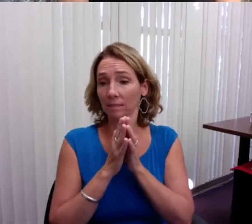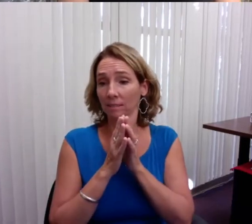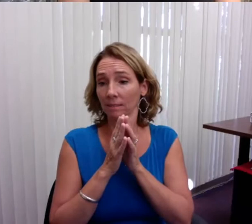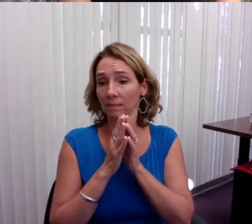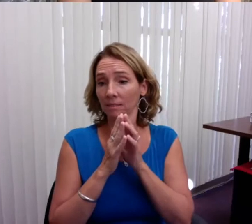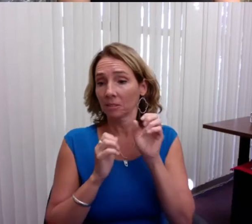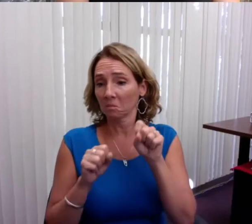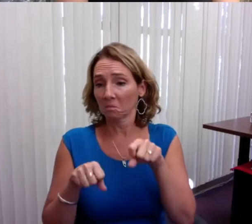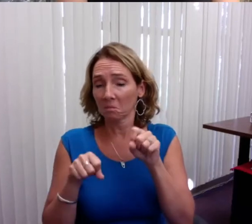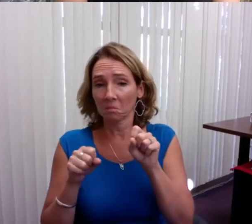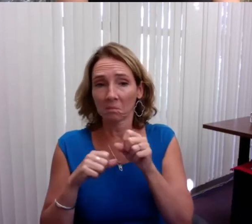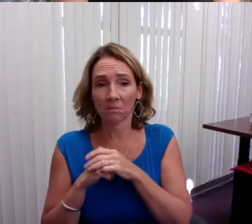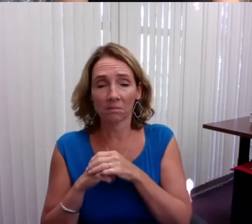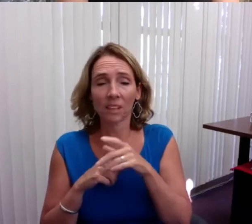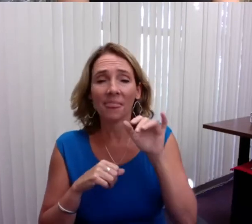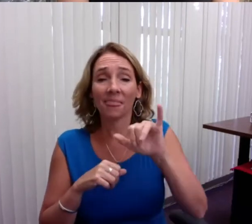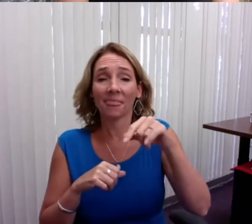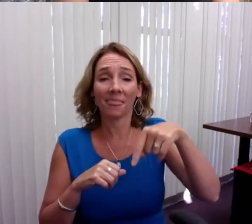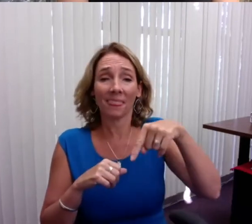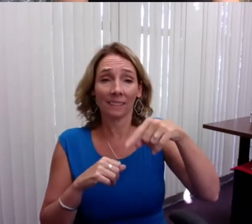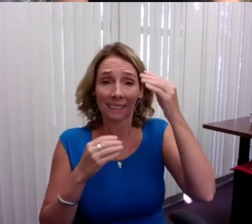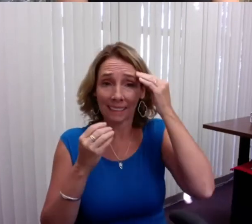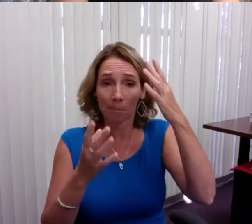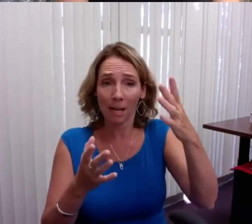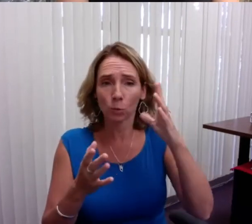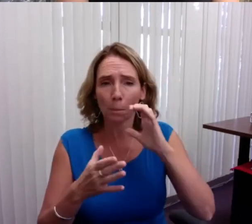Okay, Erica is asking.